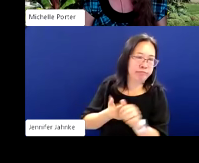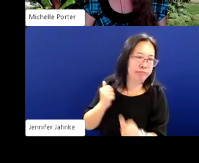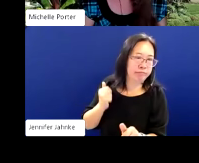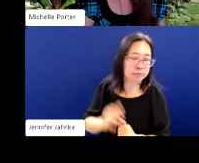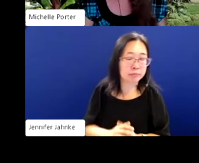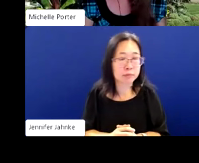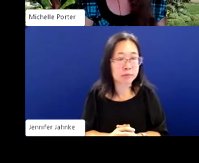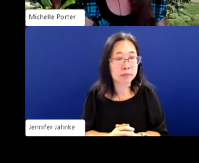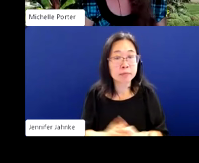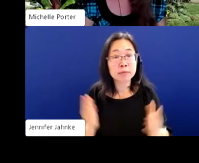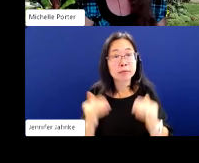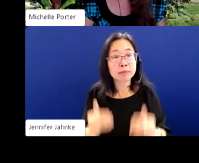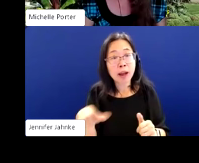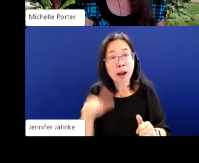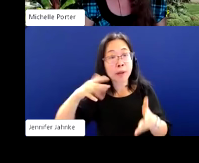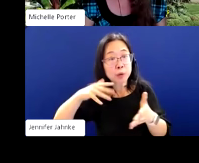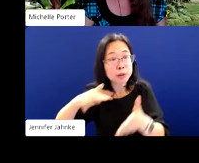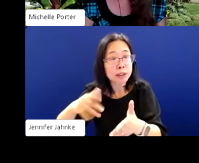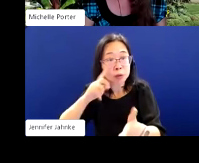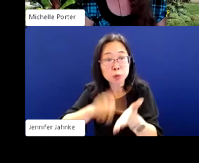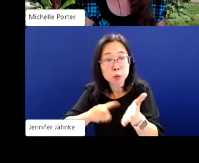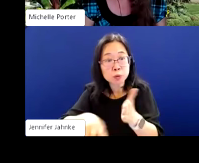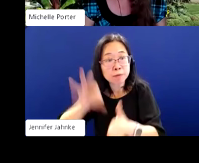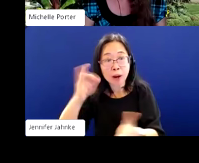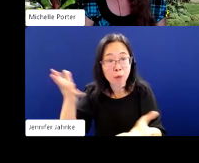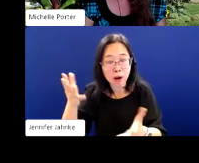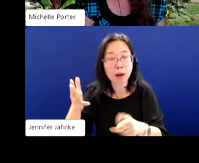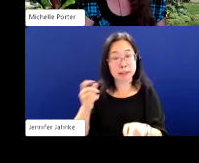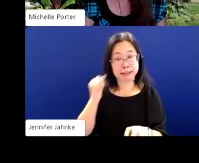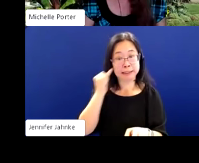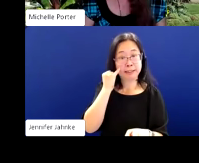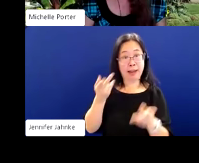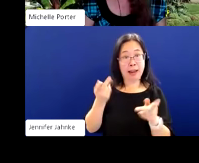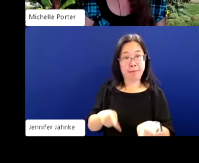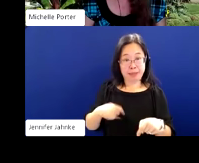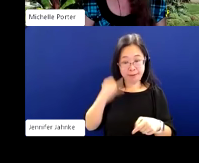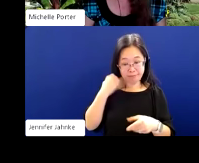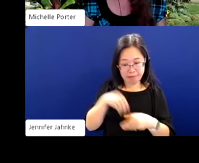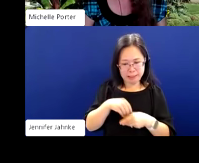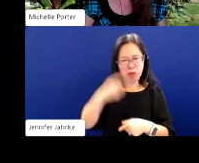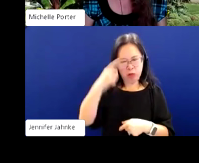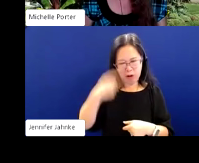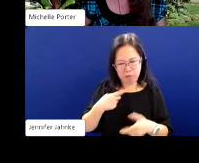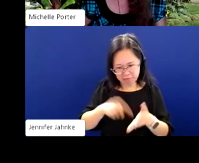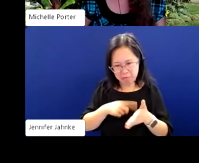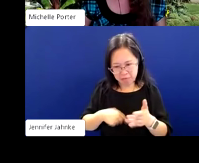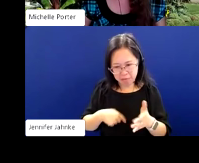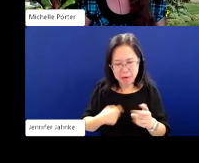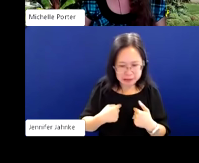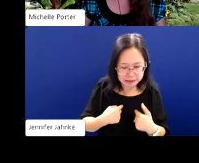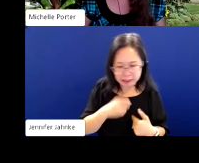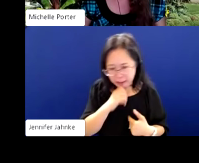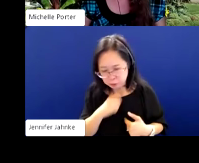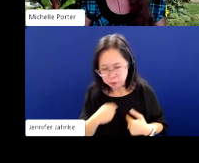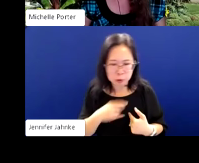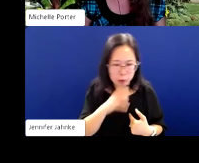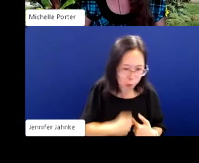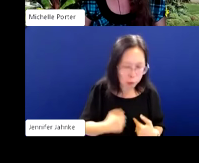Some studies have suggested that people who have more internalized ageism are more likely to